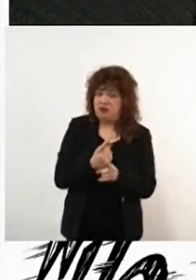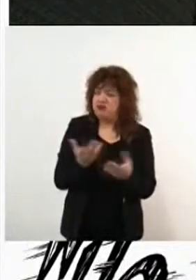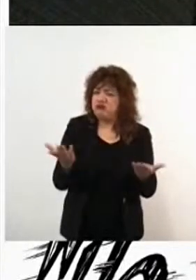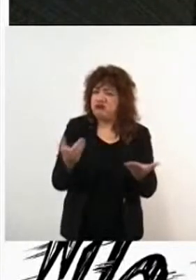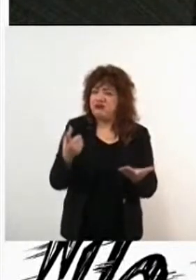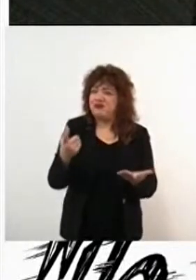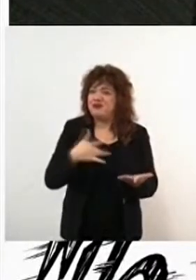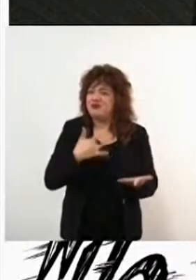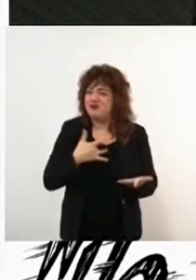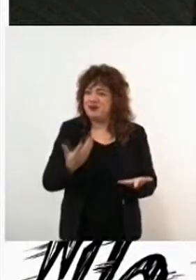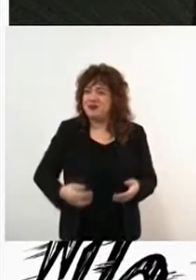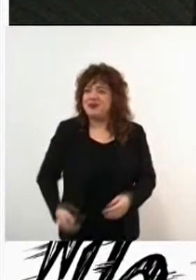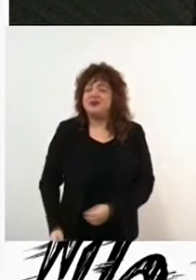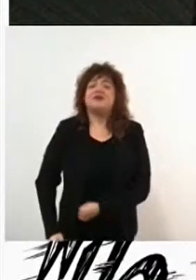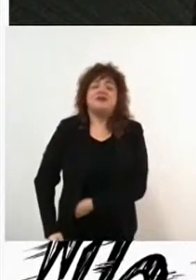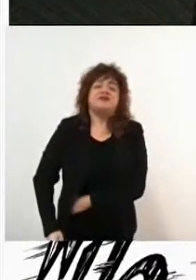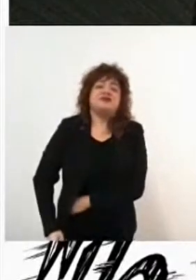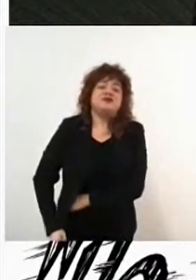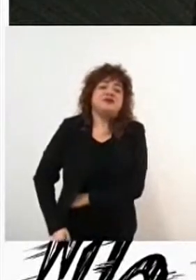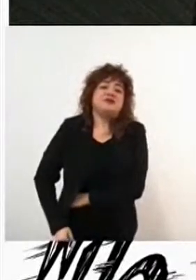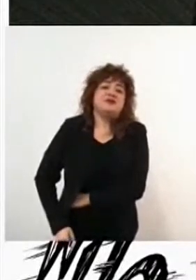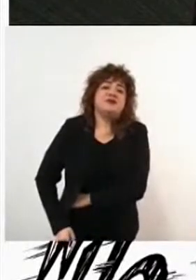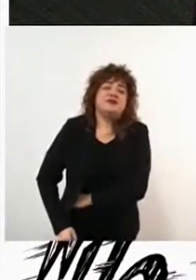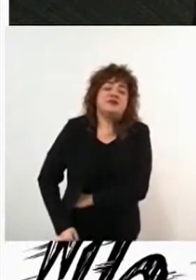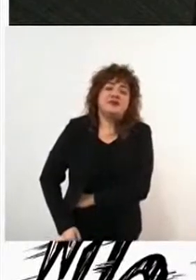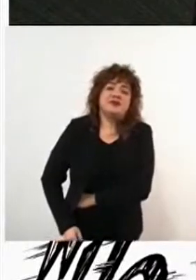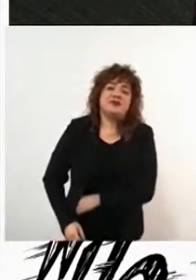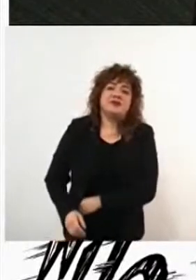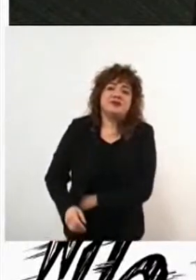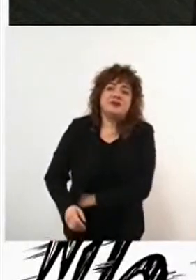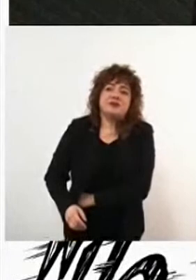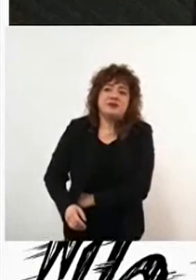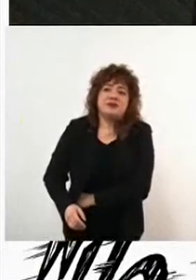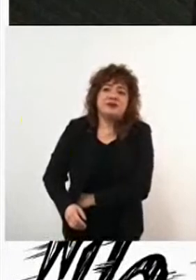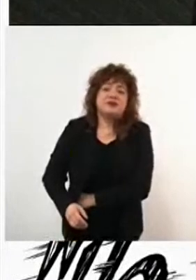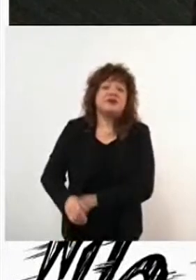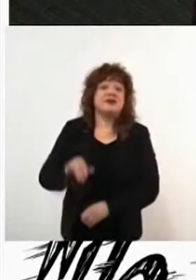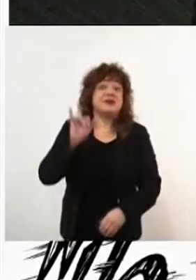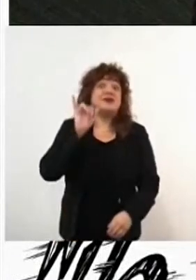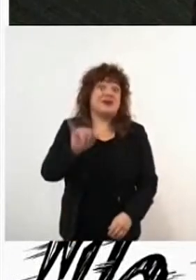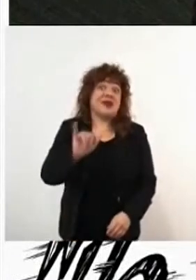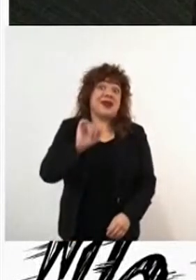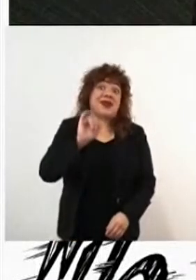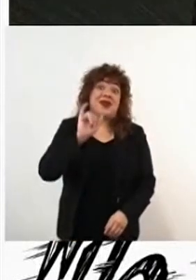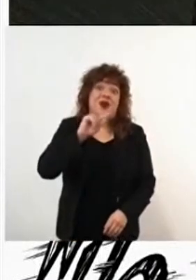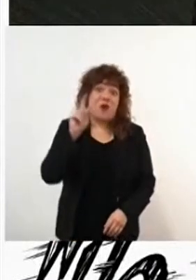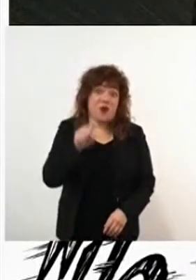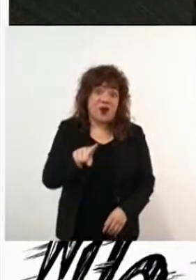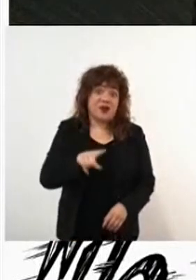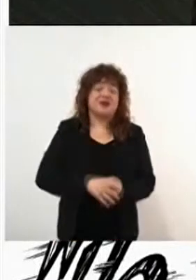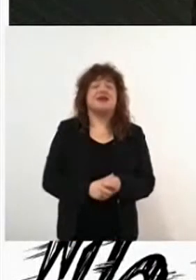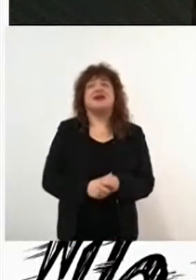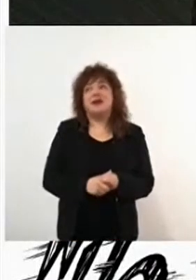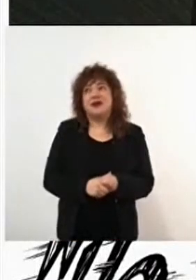Oh, look, I think that you know, for people who question